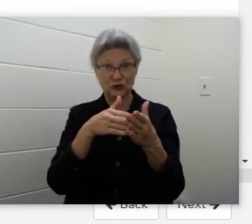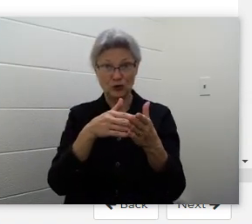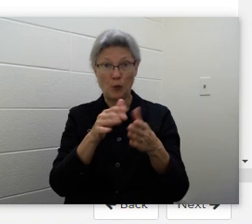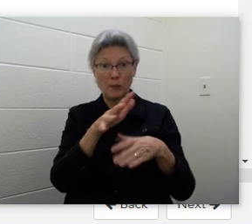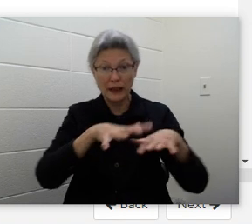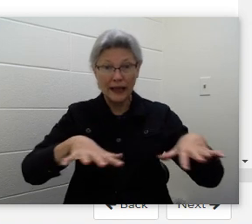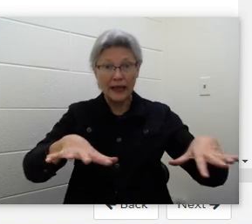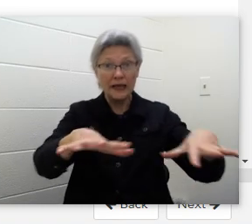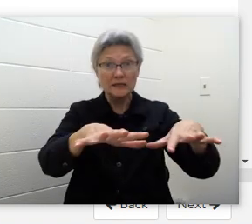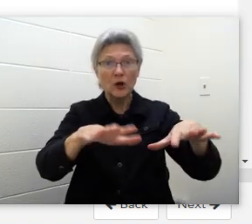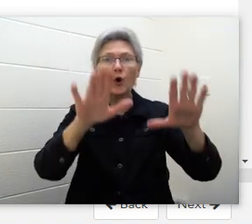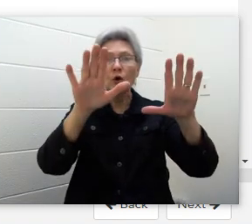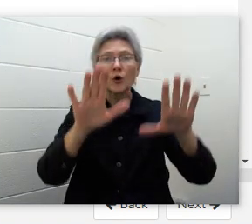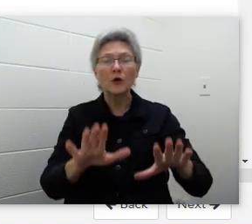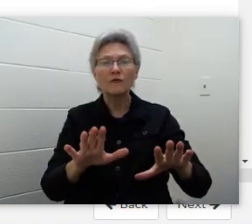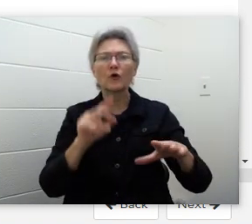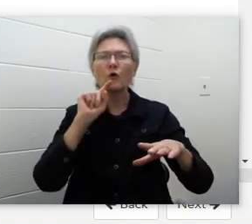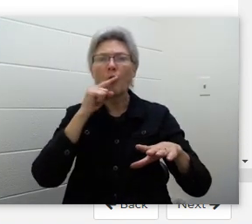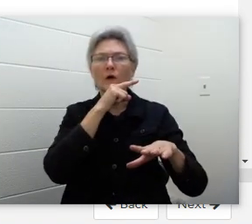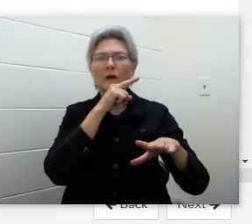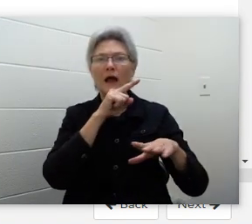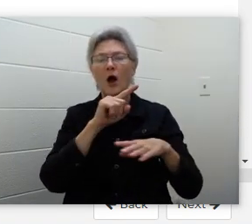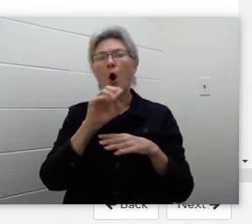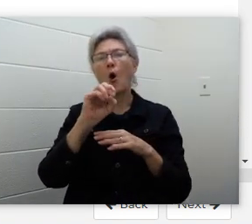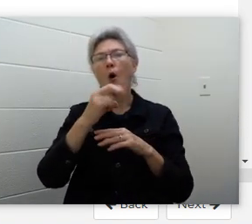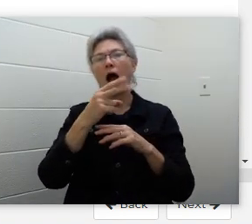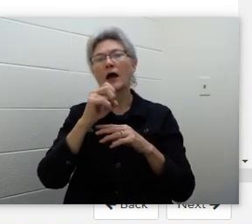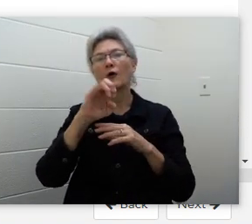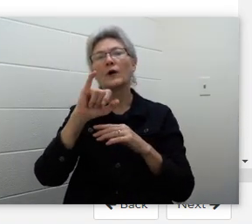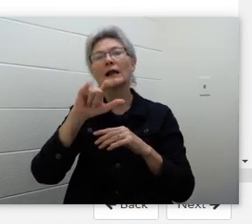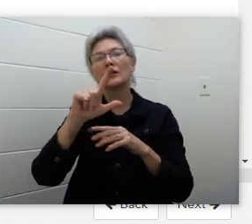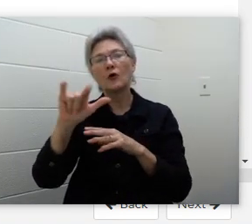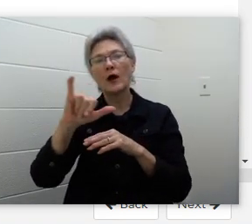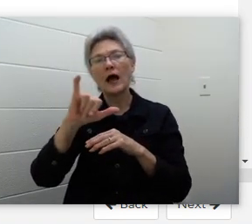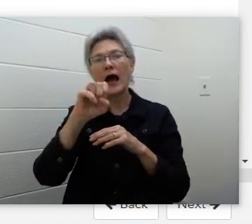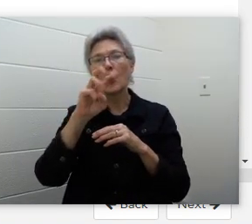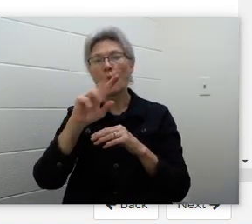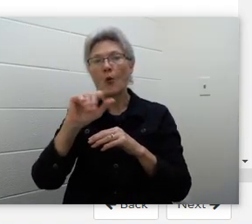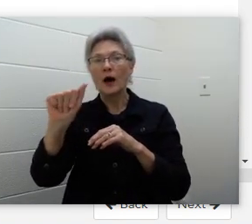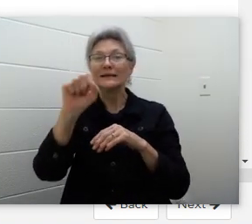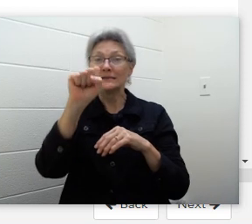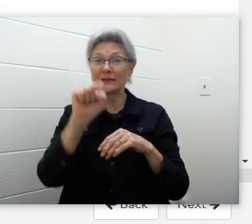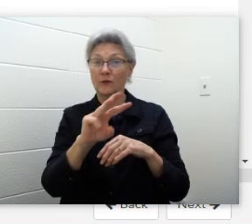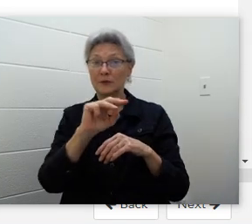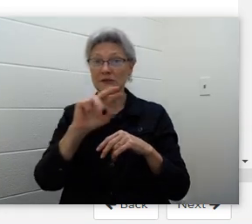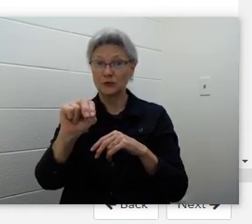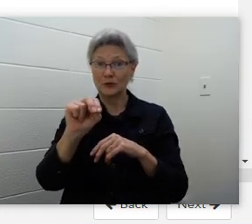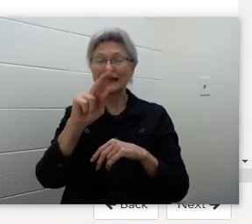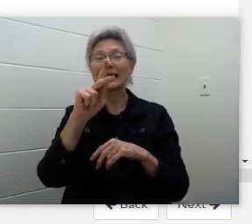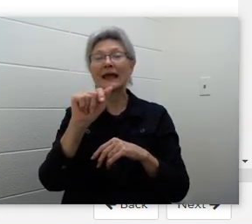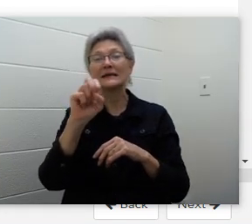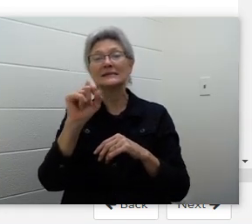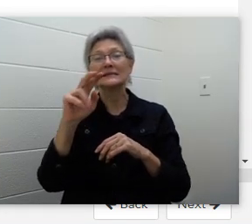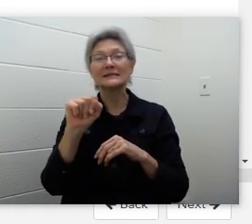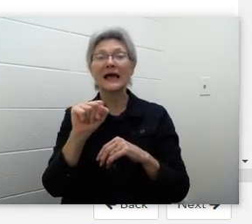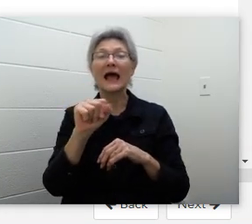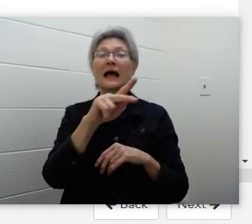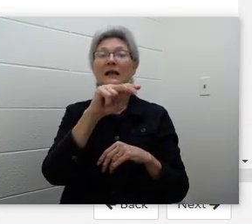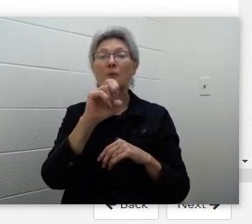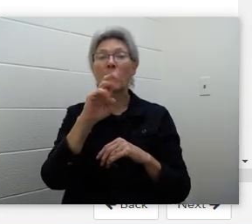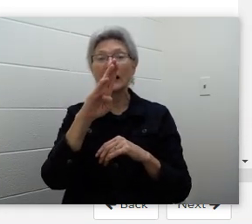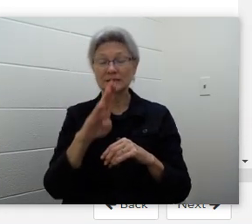that includes Ohio, Illinois, Iowa, southern Minnesota, Missouri, Kansas, and Nebraska is known as the Corn